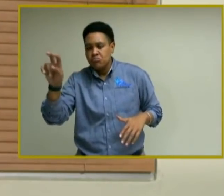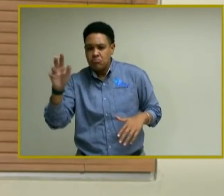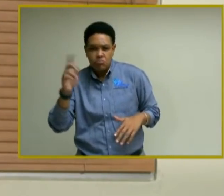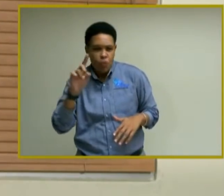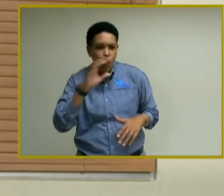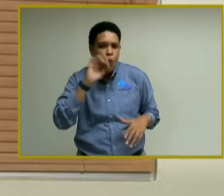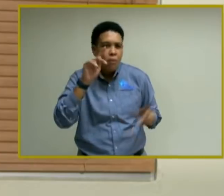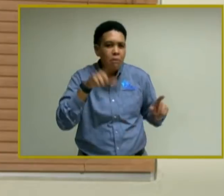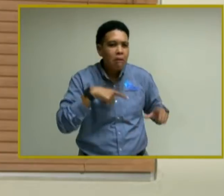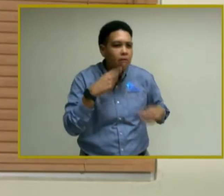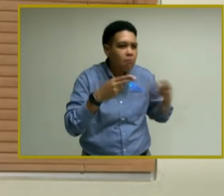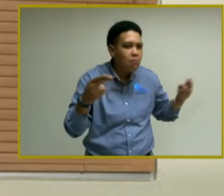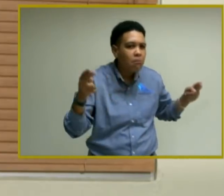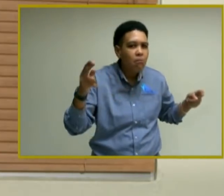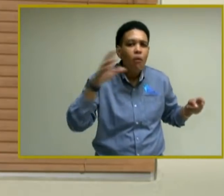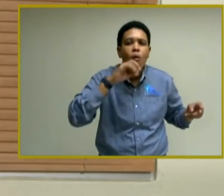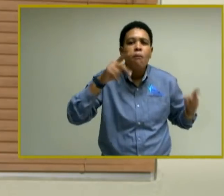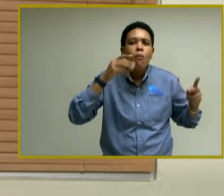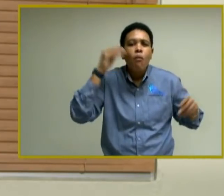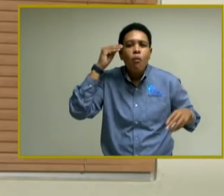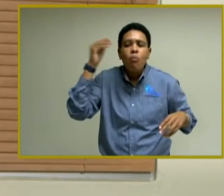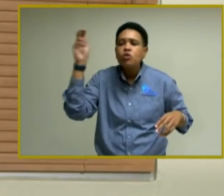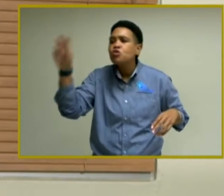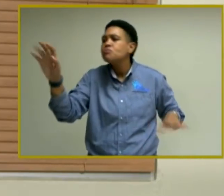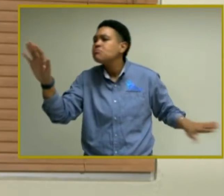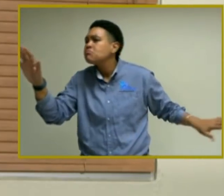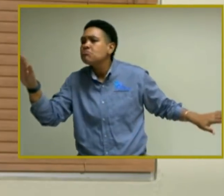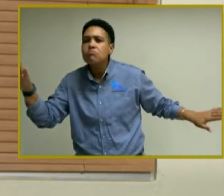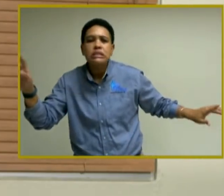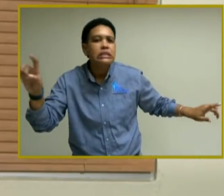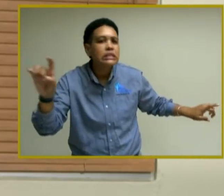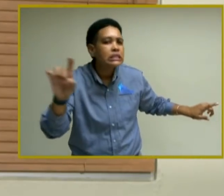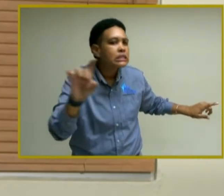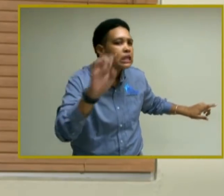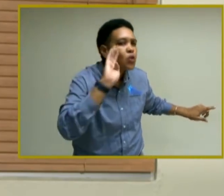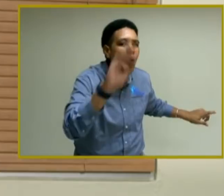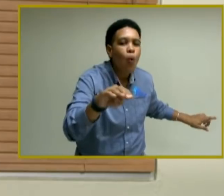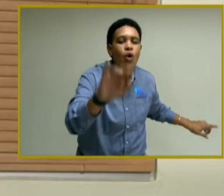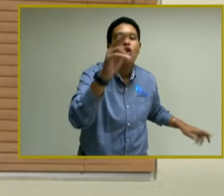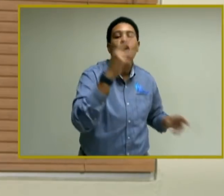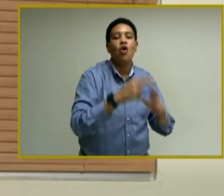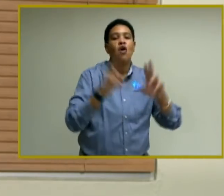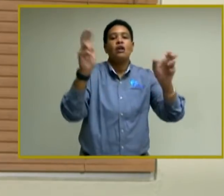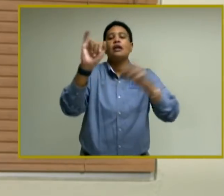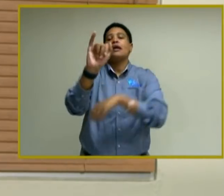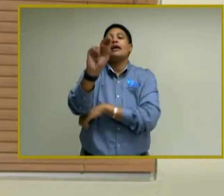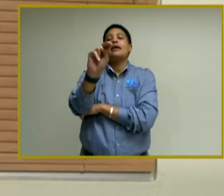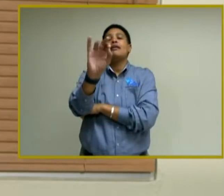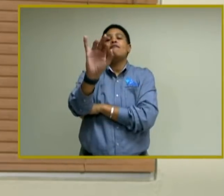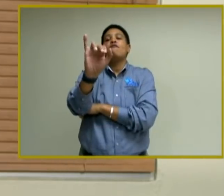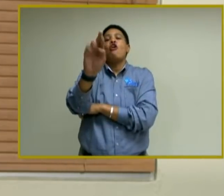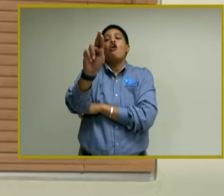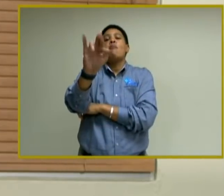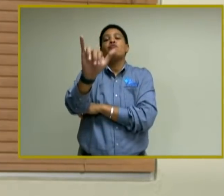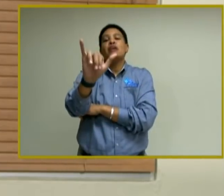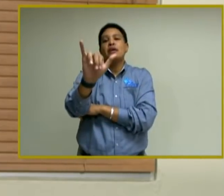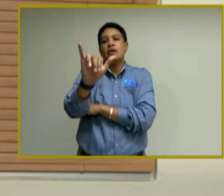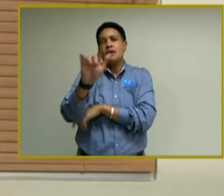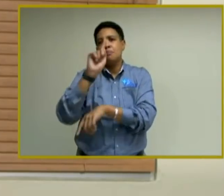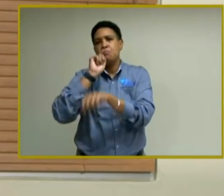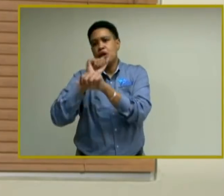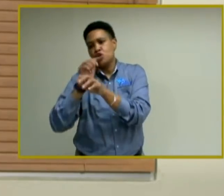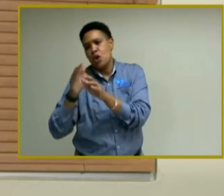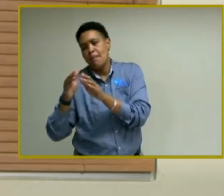test everybody within these infirmaries. We would have tried to ensure that there is a pathway that